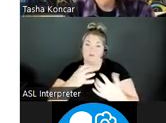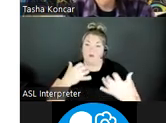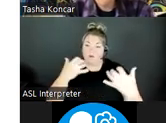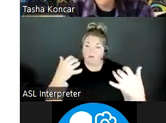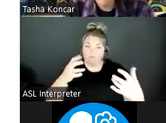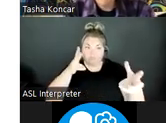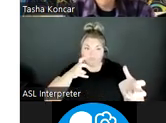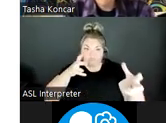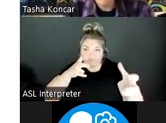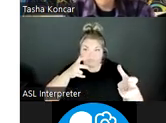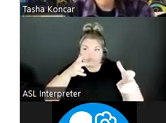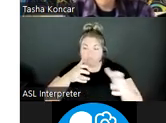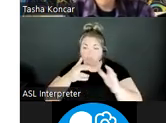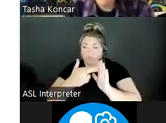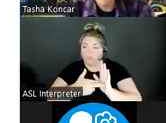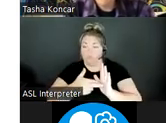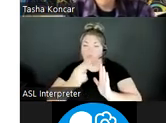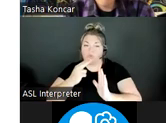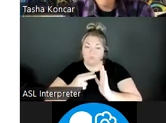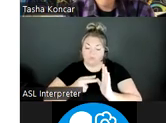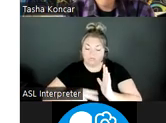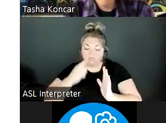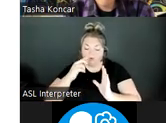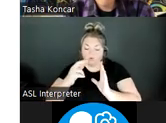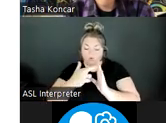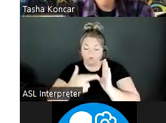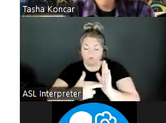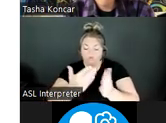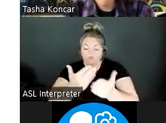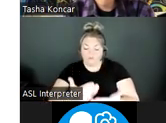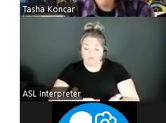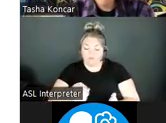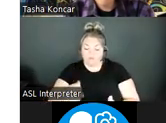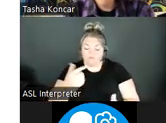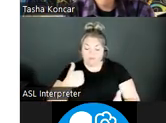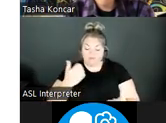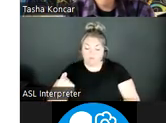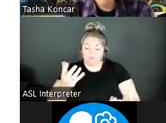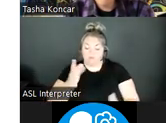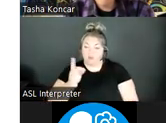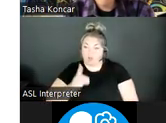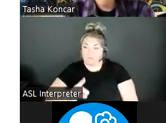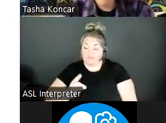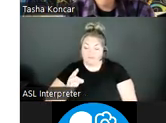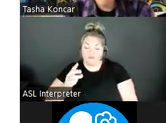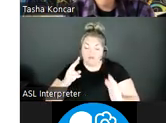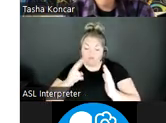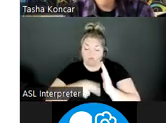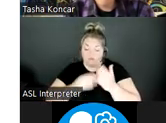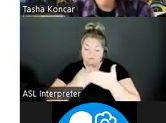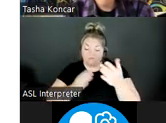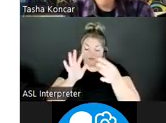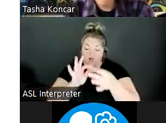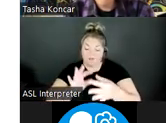and hearing these rules and the readings of the rules, and the fact that you had so many comments and to read some of the